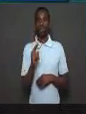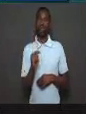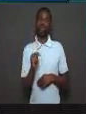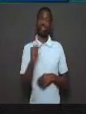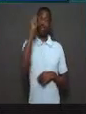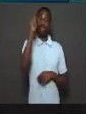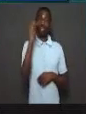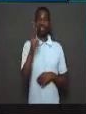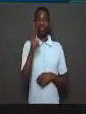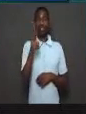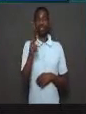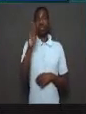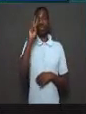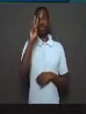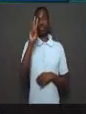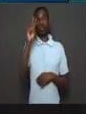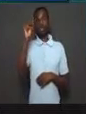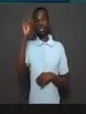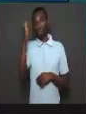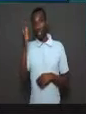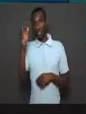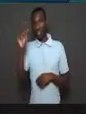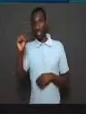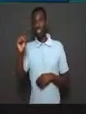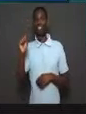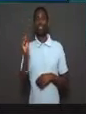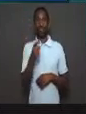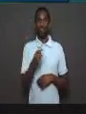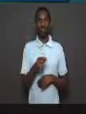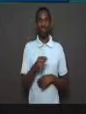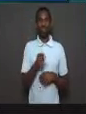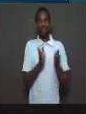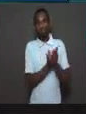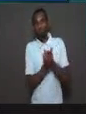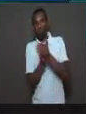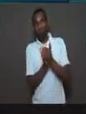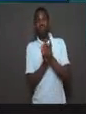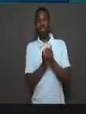A ferry is crossing the river from west to east.